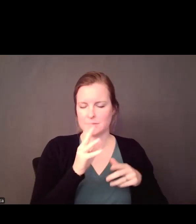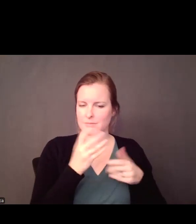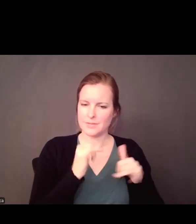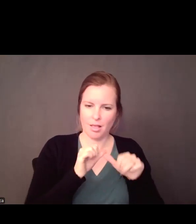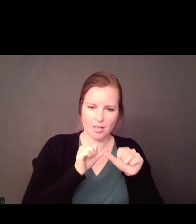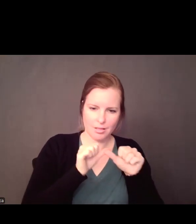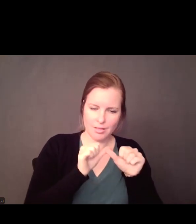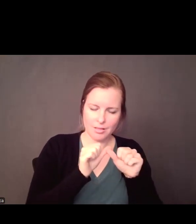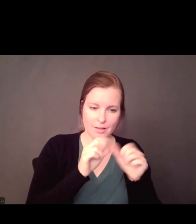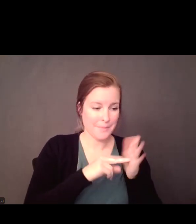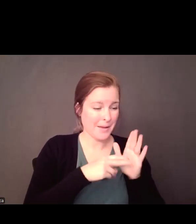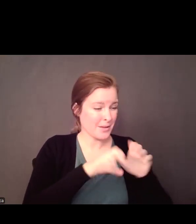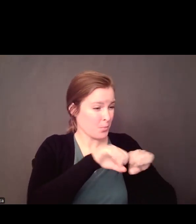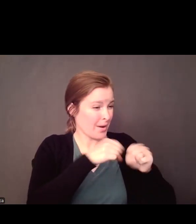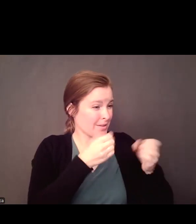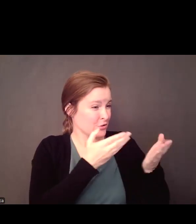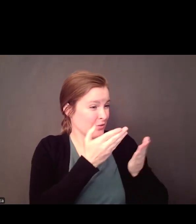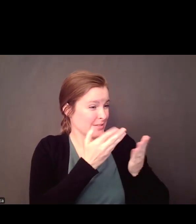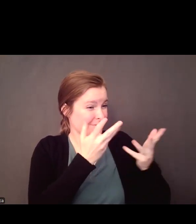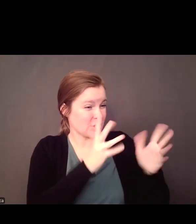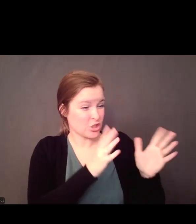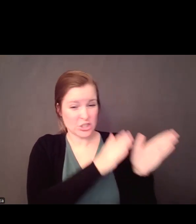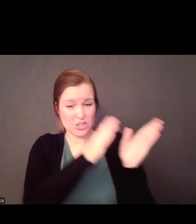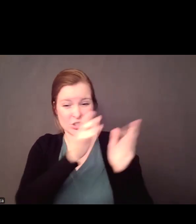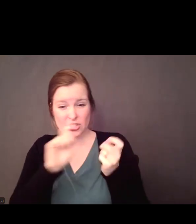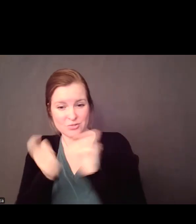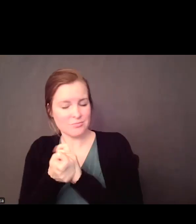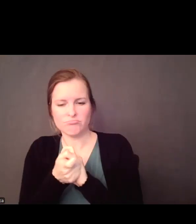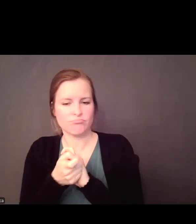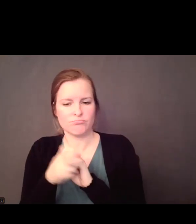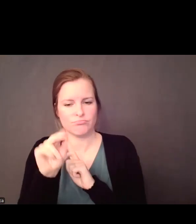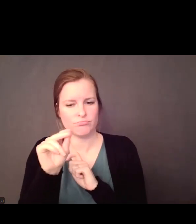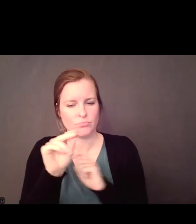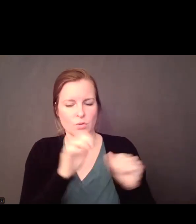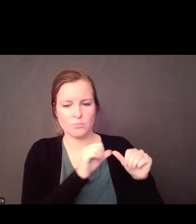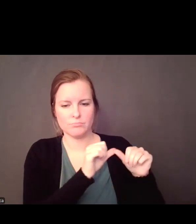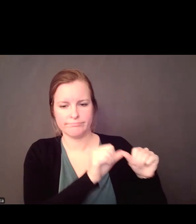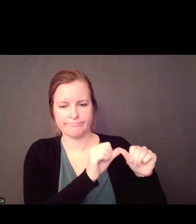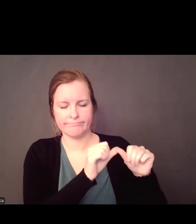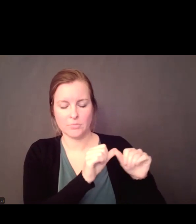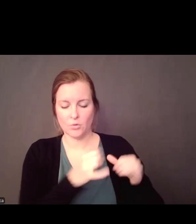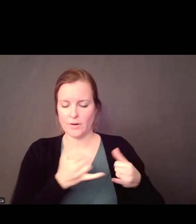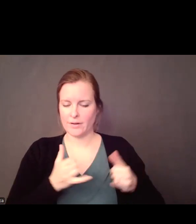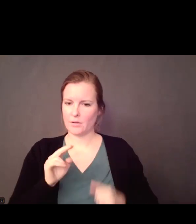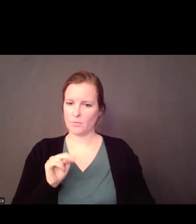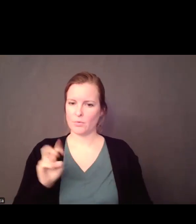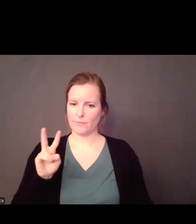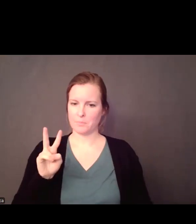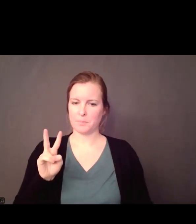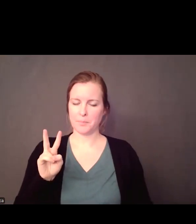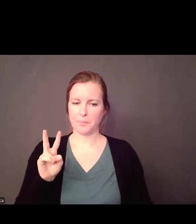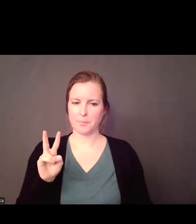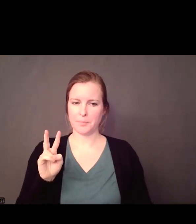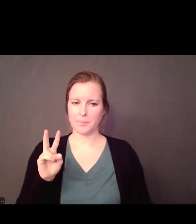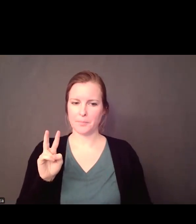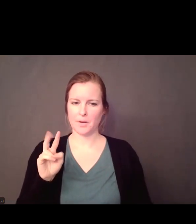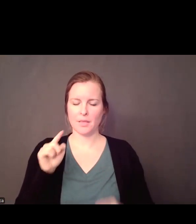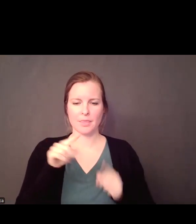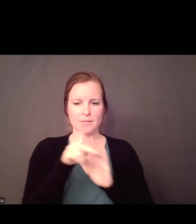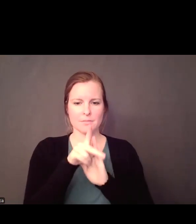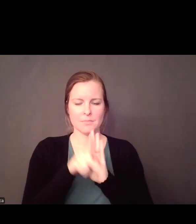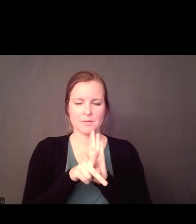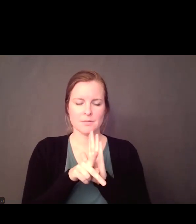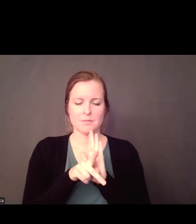those services at all. What you'll find is that it is November. This policy